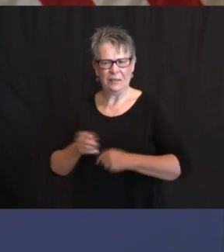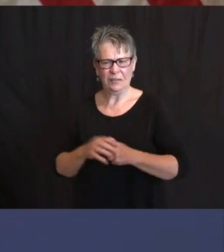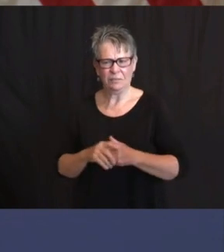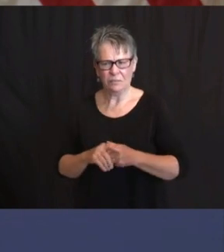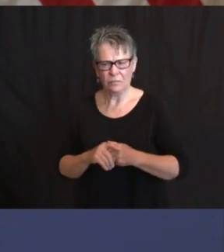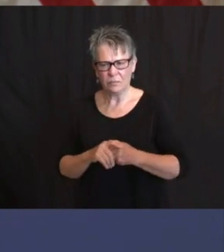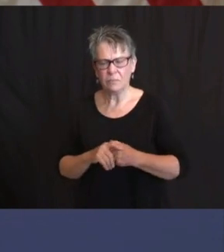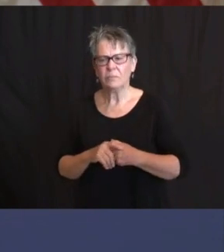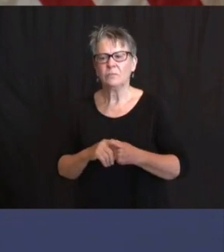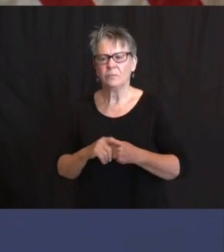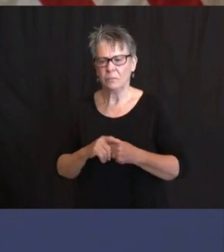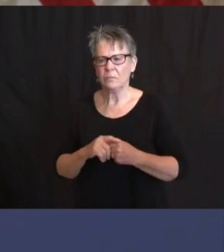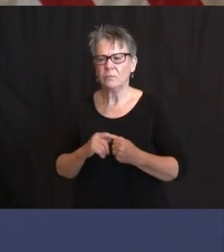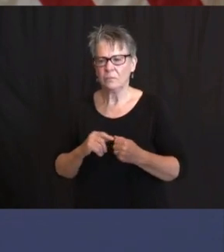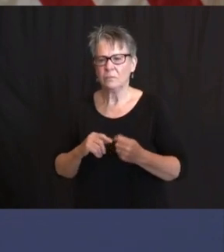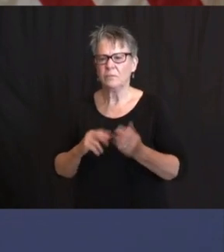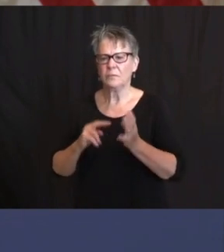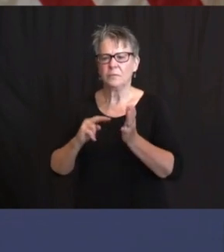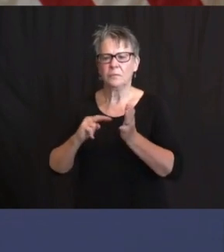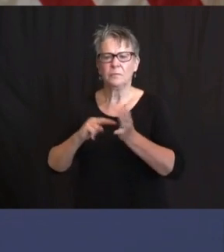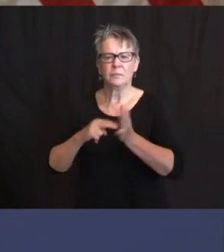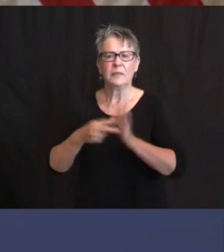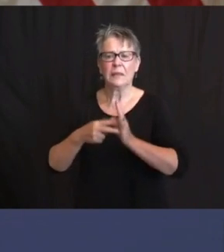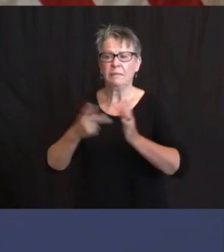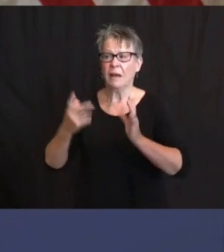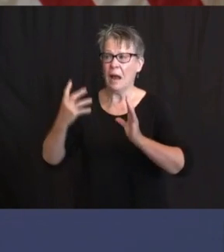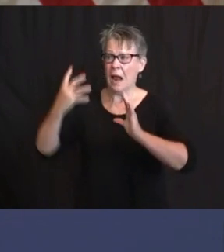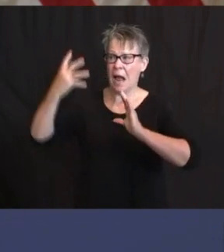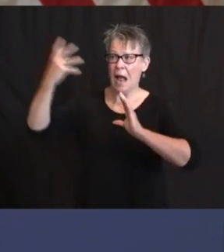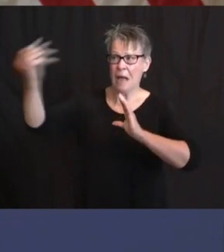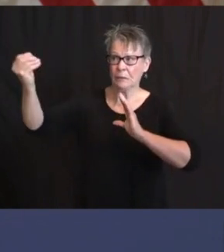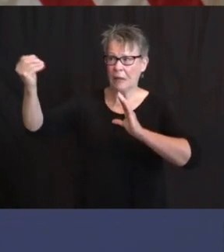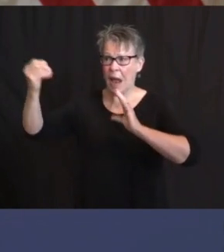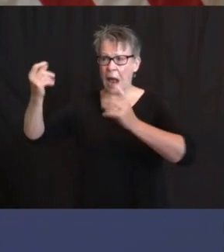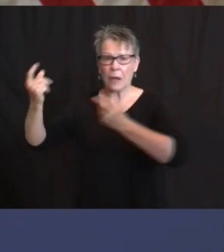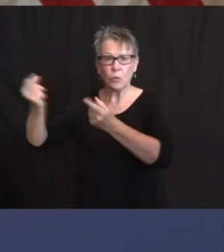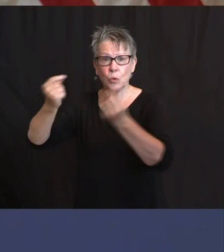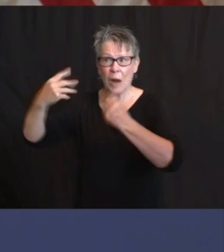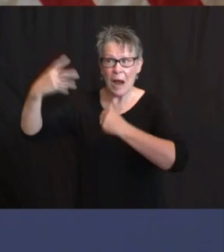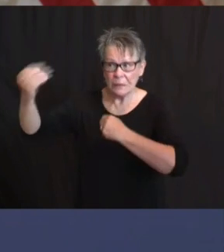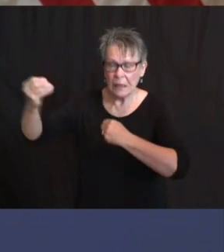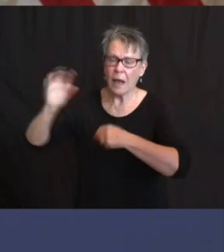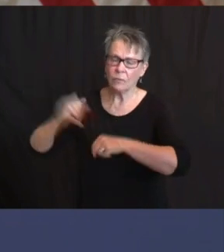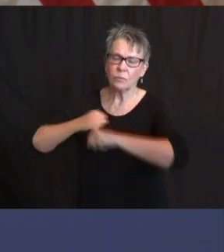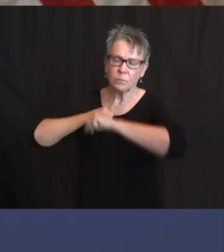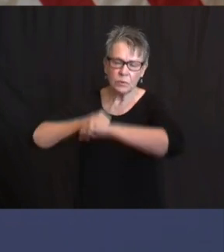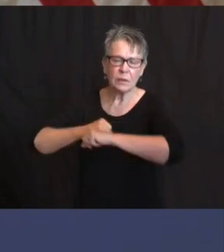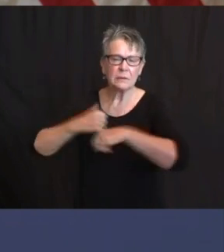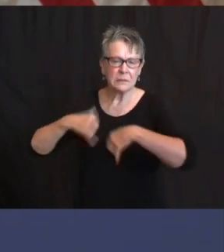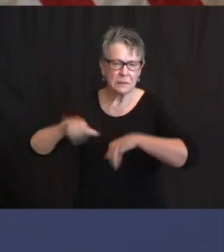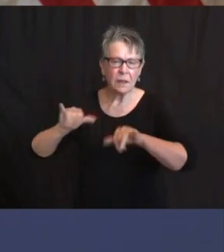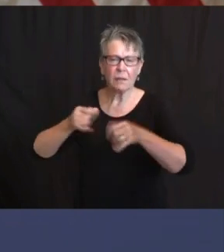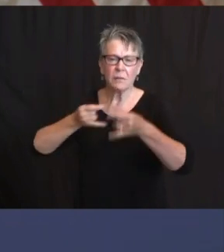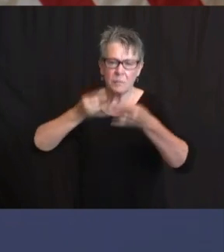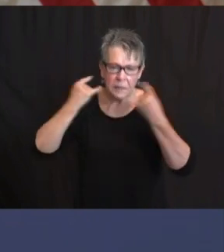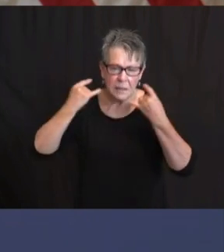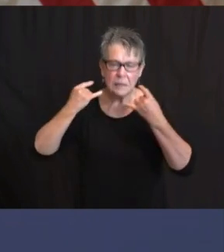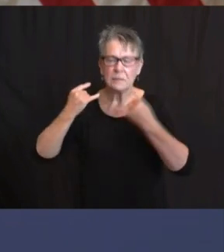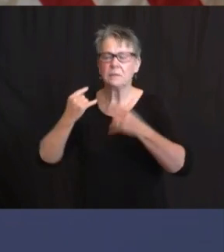occupancy restrictions that allow for safeguarding. A limited number of students can return to residential facilities,